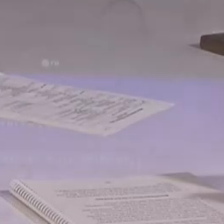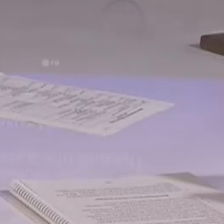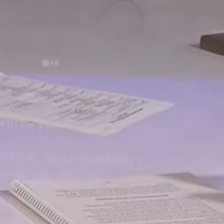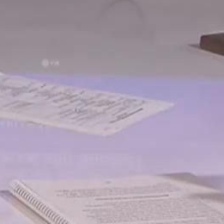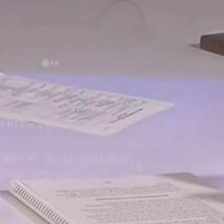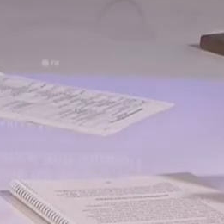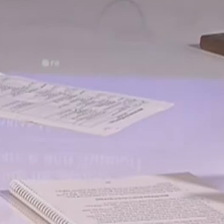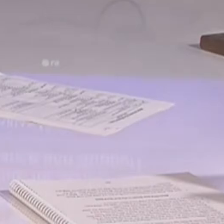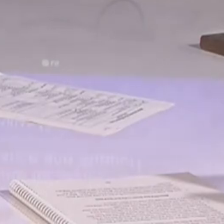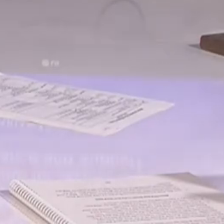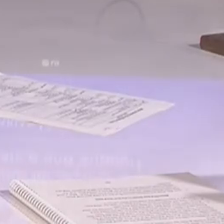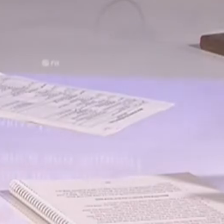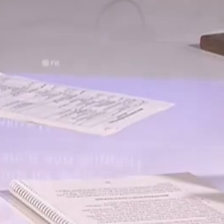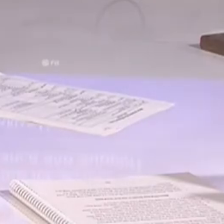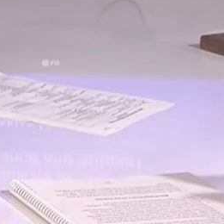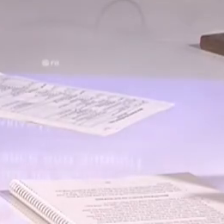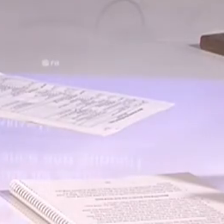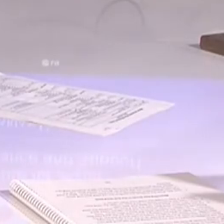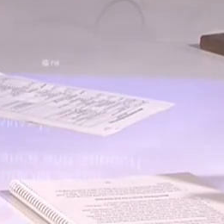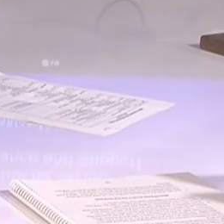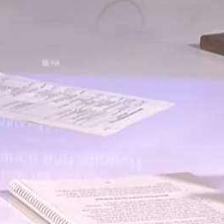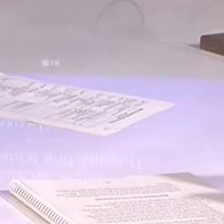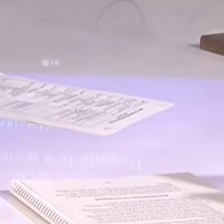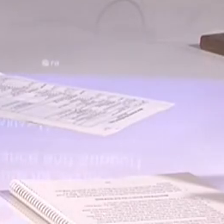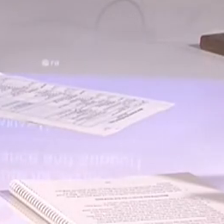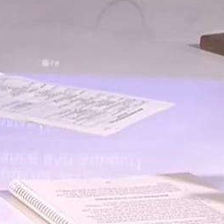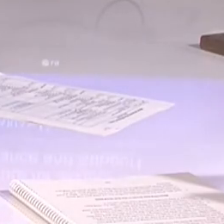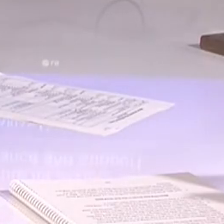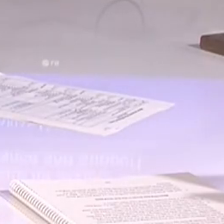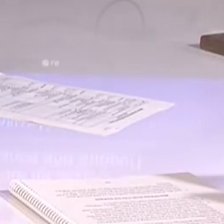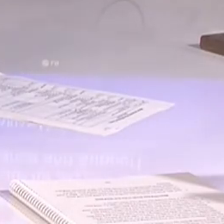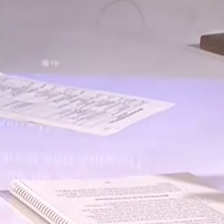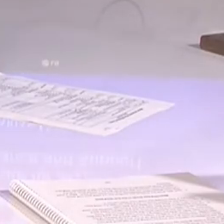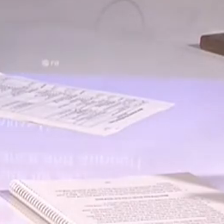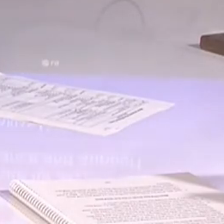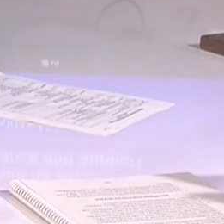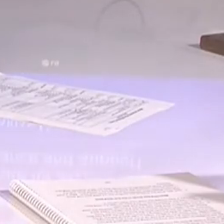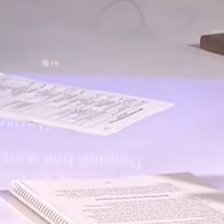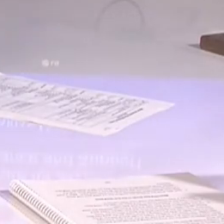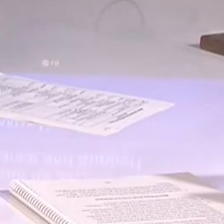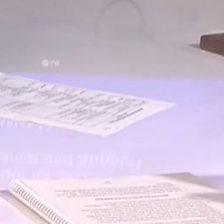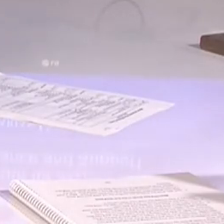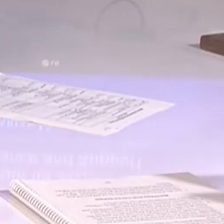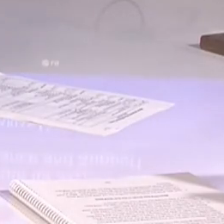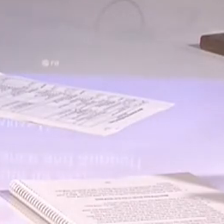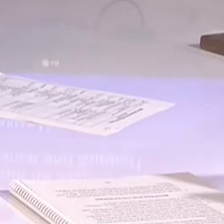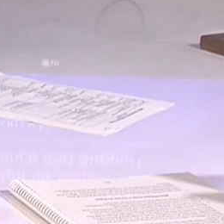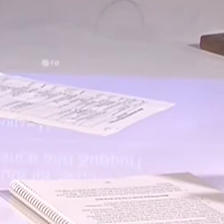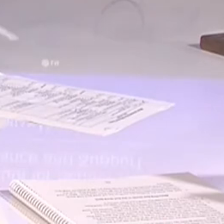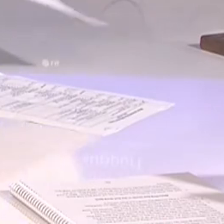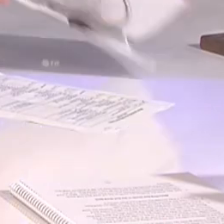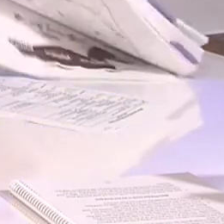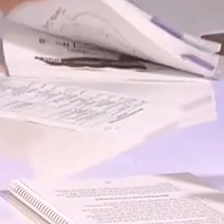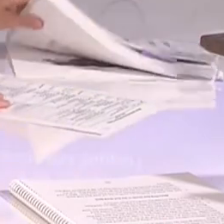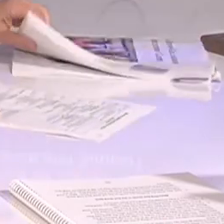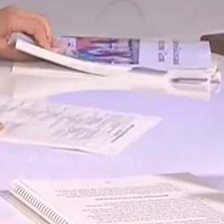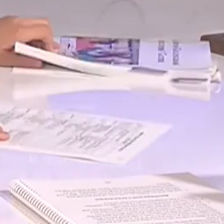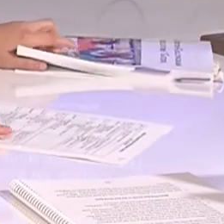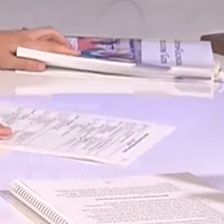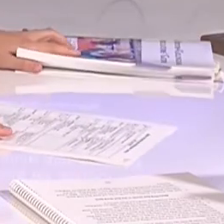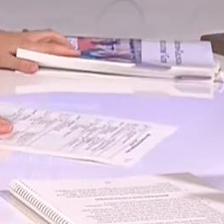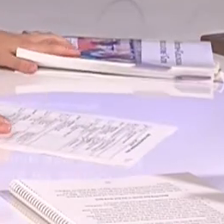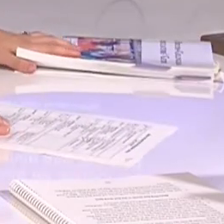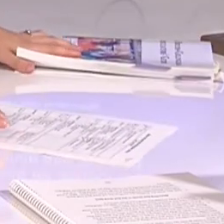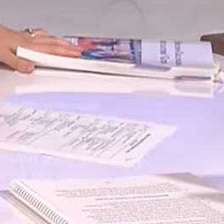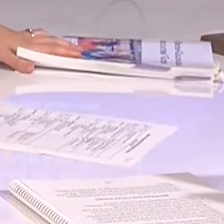in this book, The Educator's Guide, on page 181. What a delightful duck, okay? Just